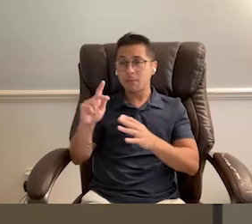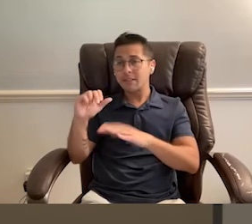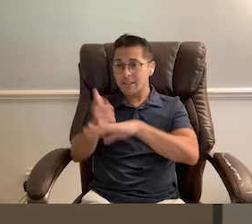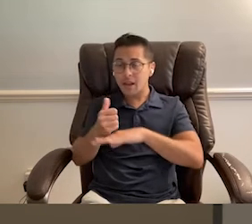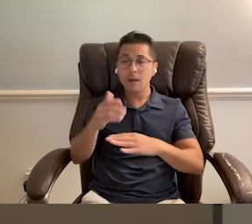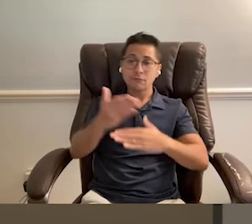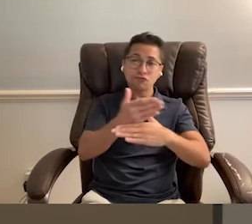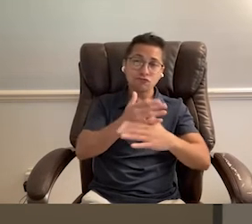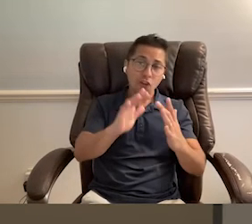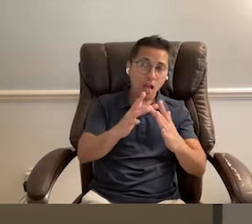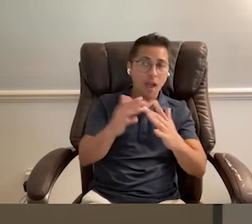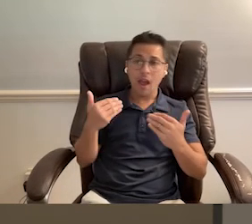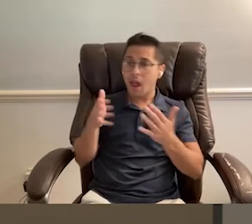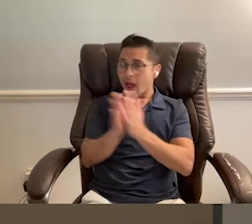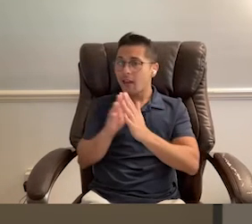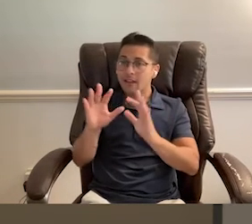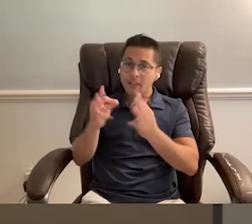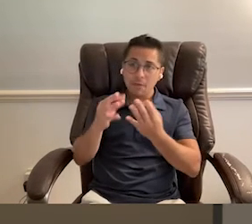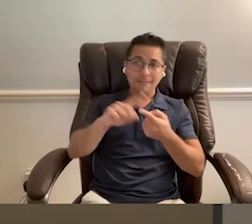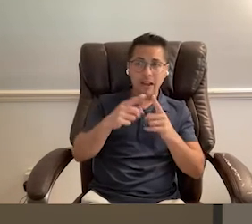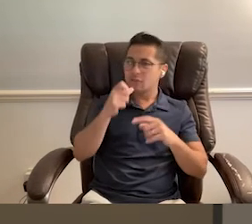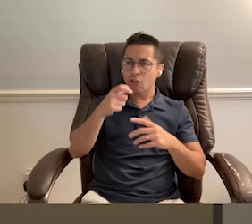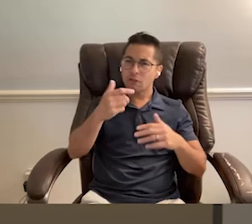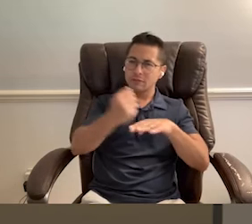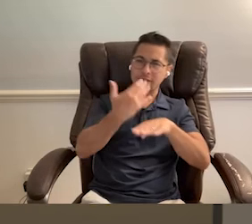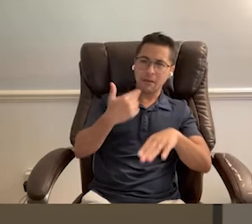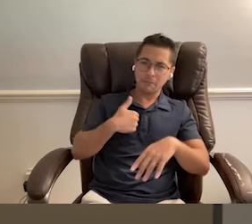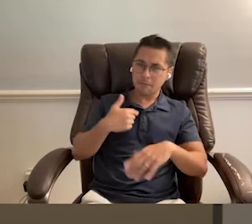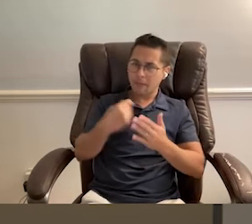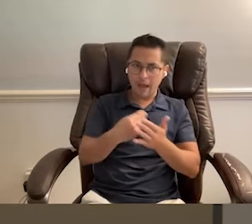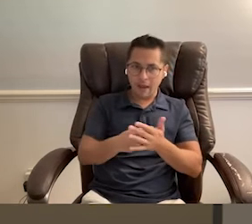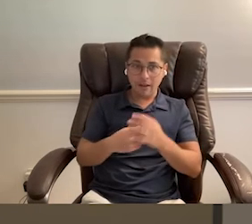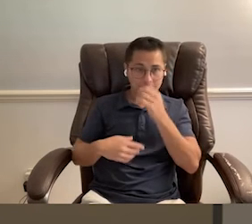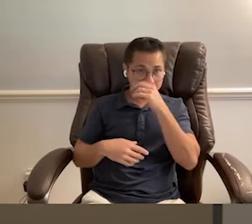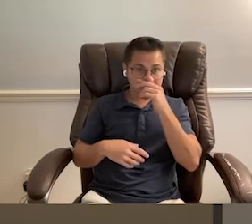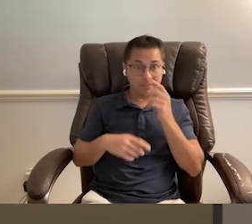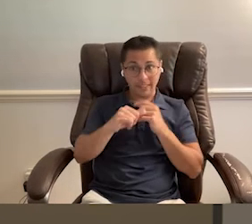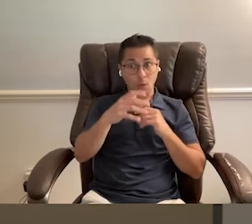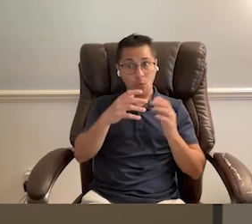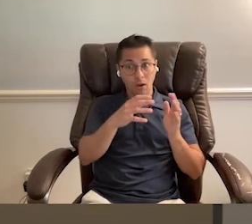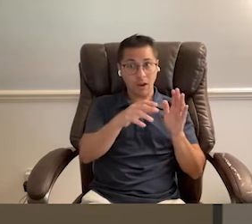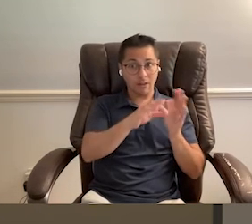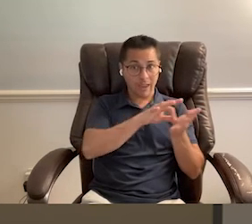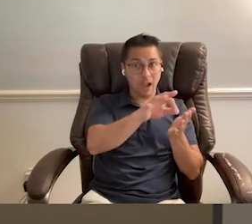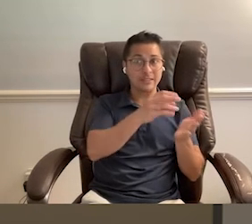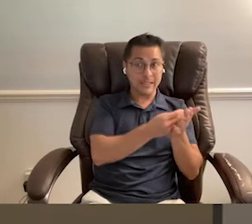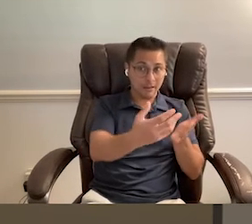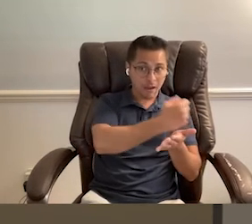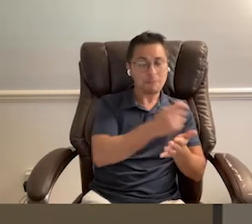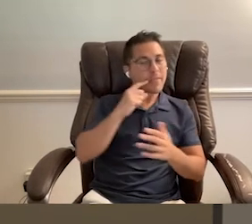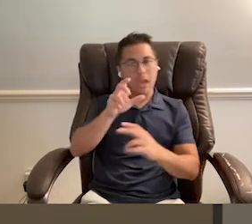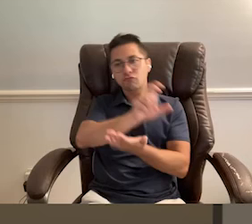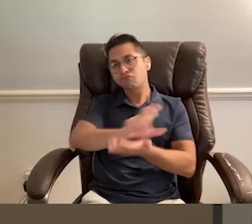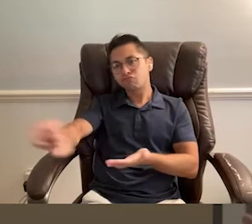friends instead of sending me money, which could count as income if they're on benefits. Instead, they can contribute online to their ABLE account